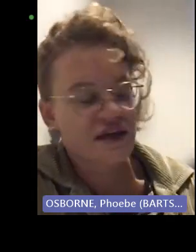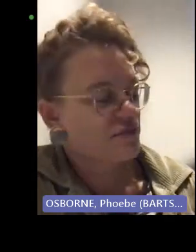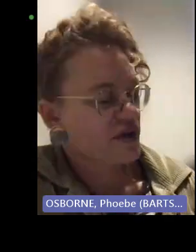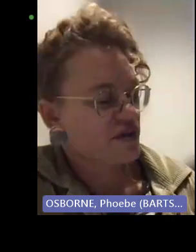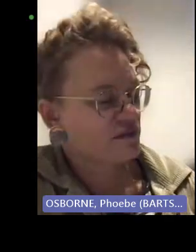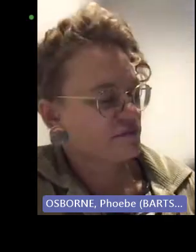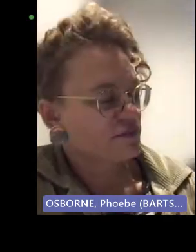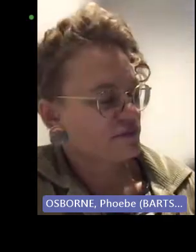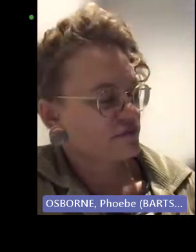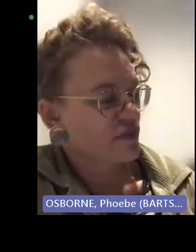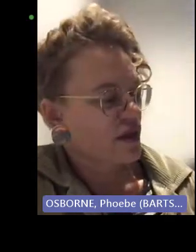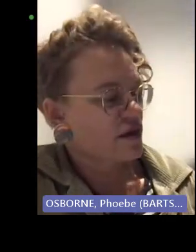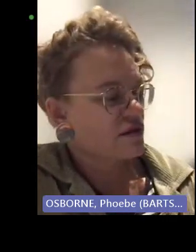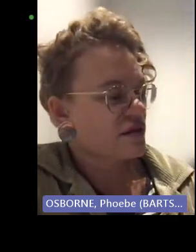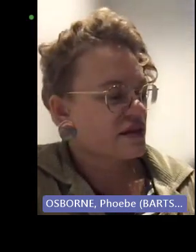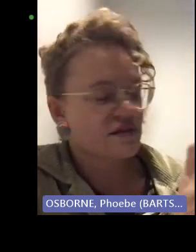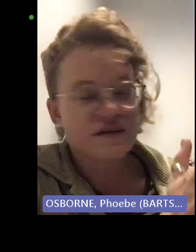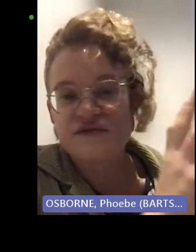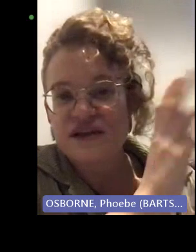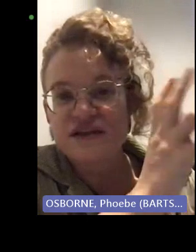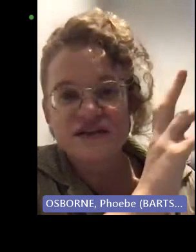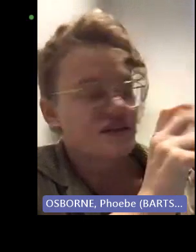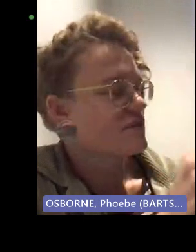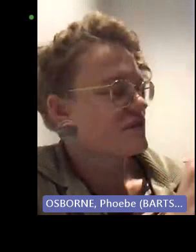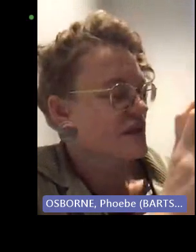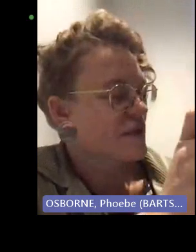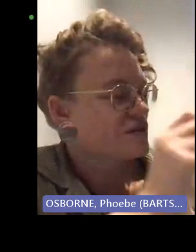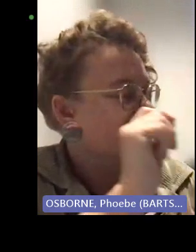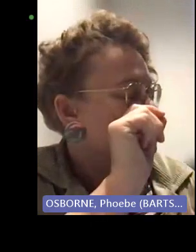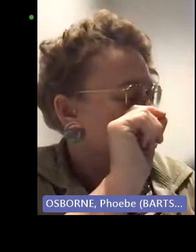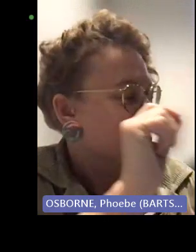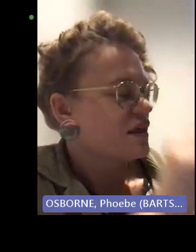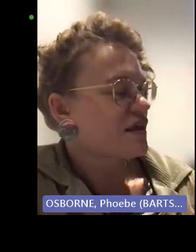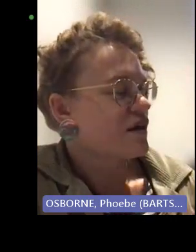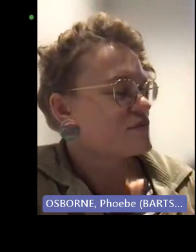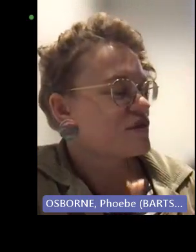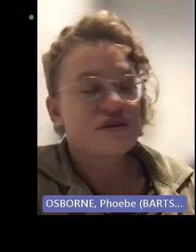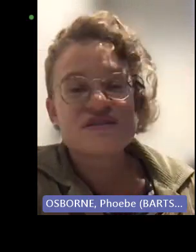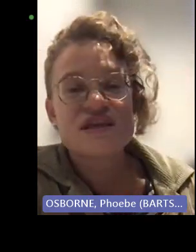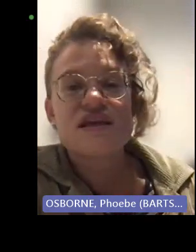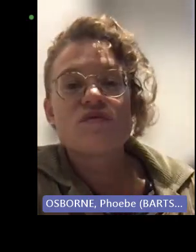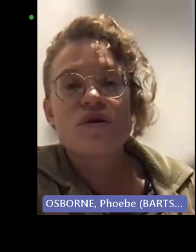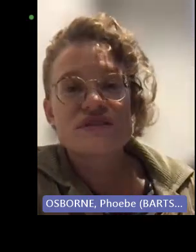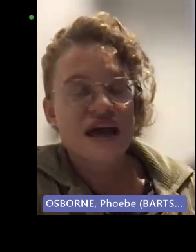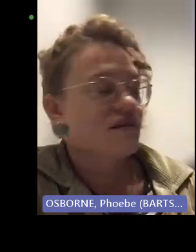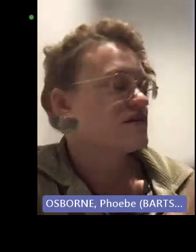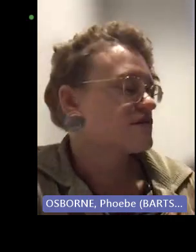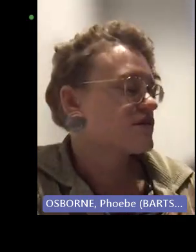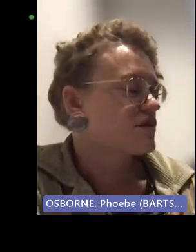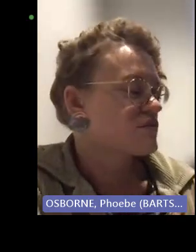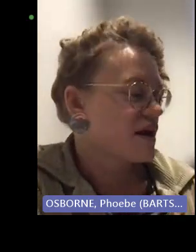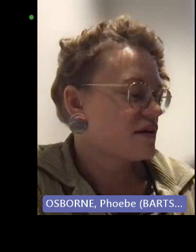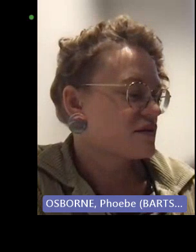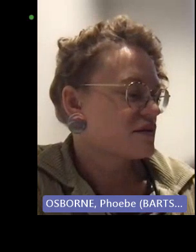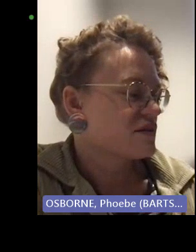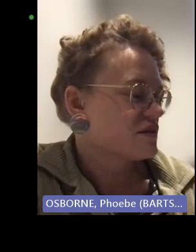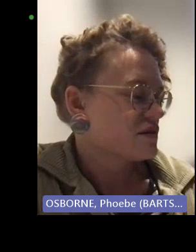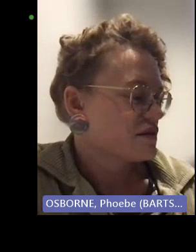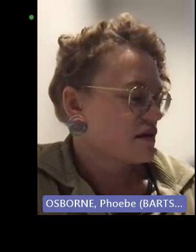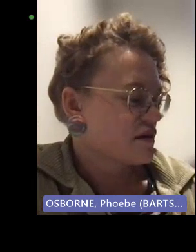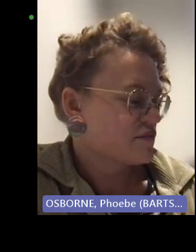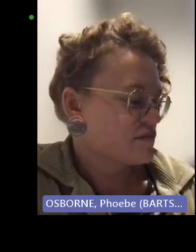you click the picture, you give a little bit of an animation so you can see what sound goes